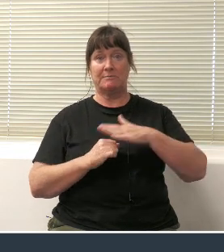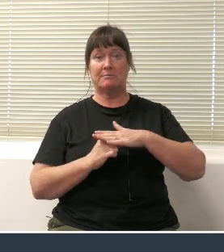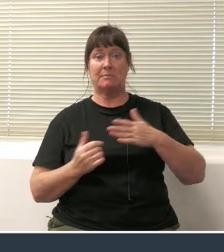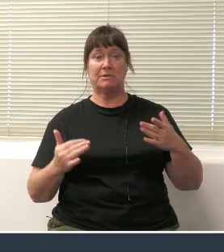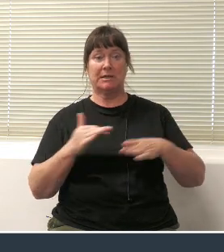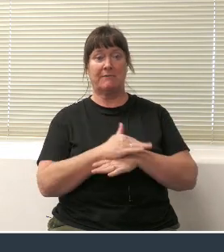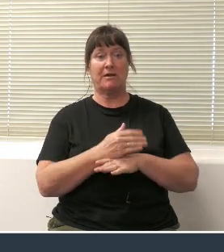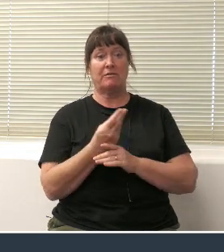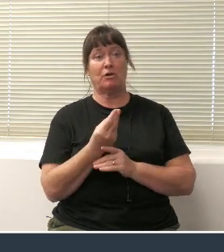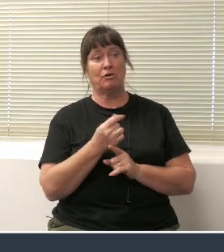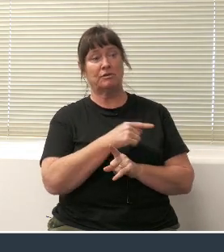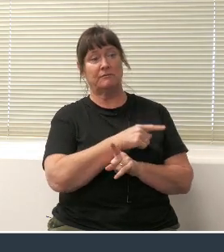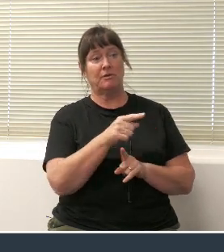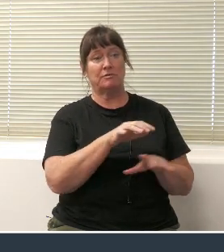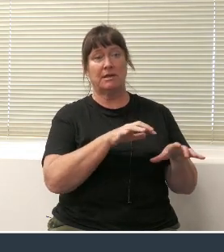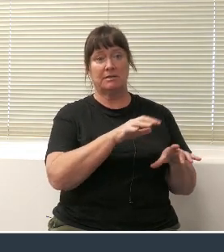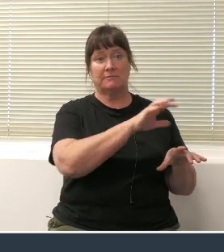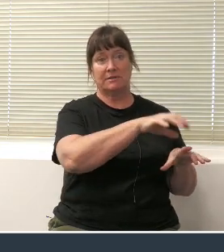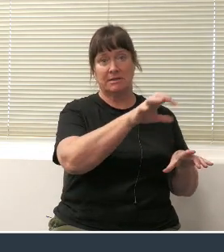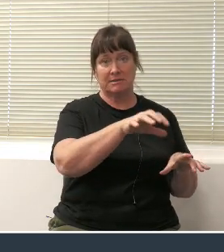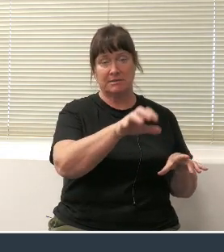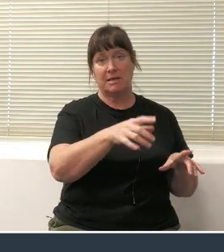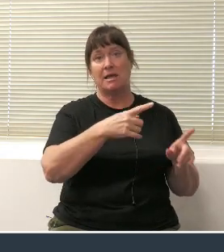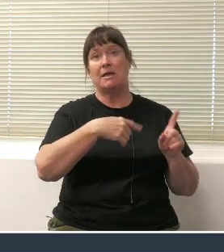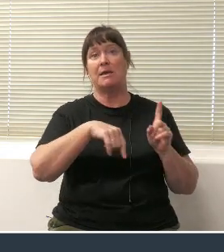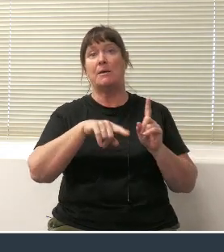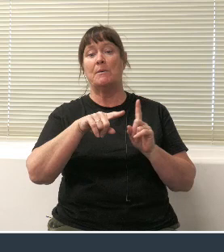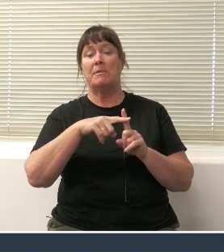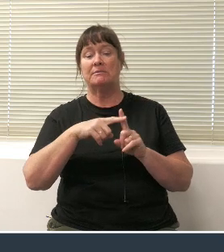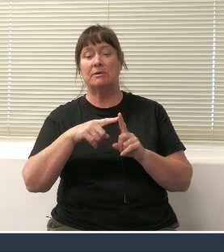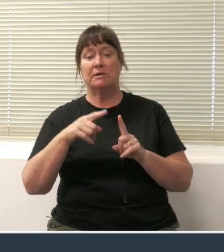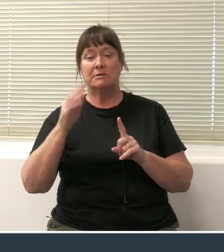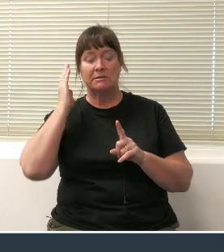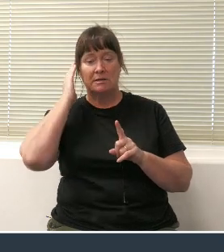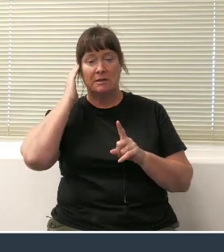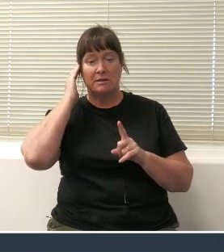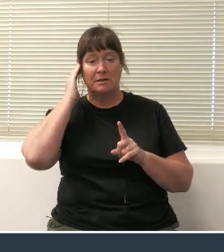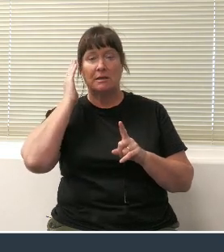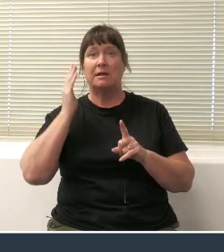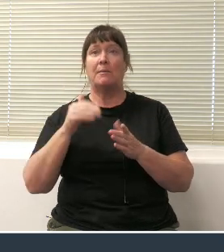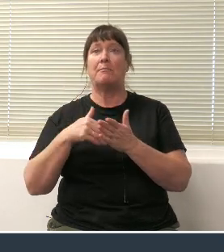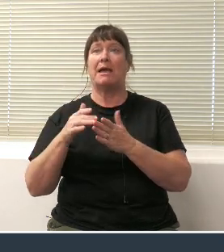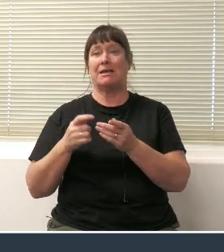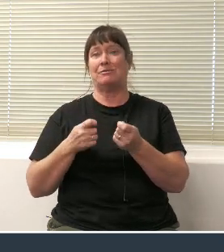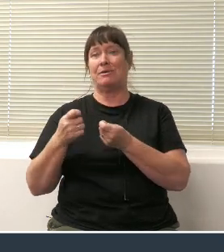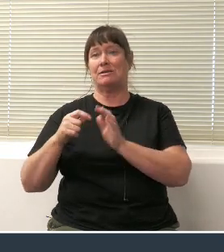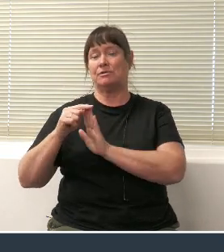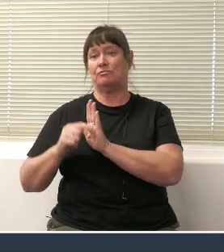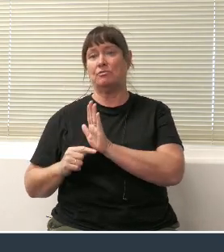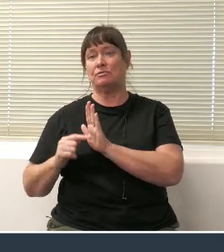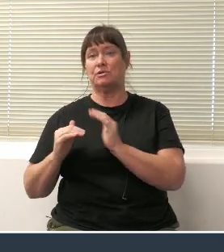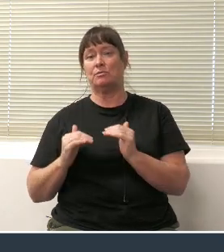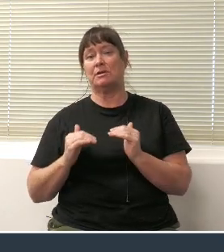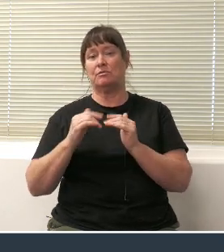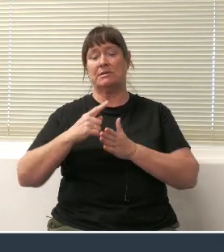for these activities. And then further to that, we look at marketing, regulatory sort of areas that we can increase our charges. And we're